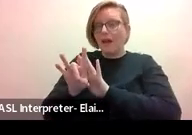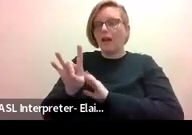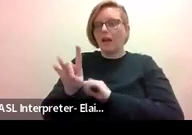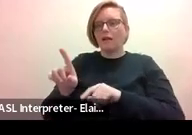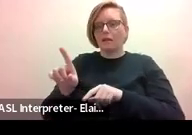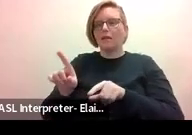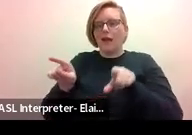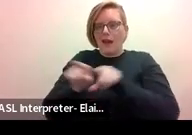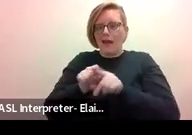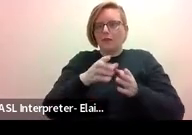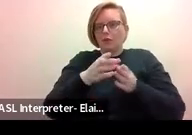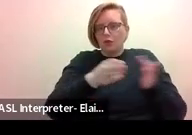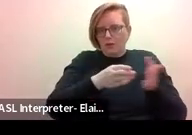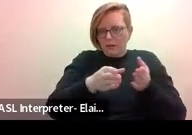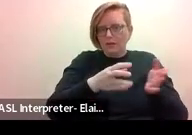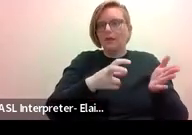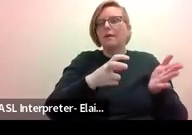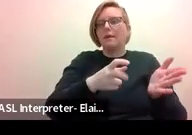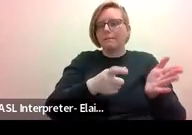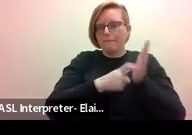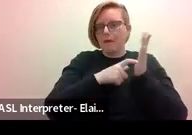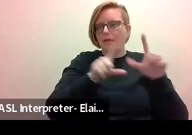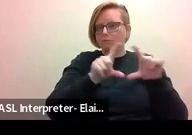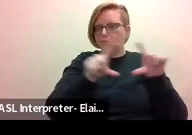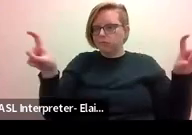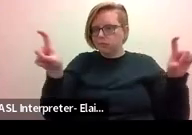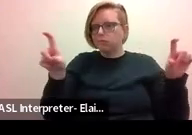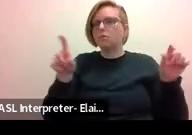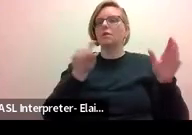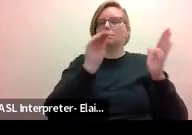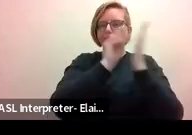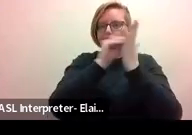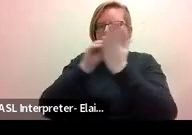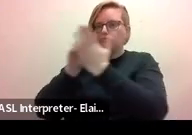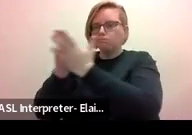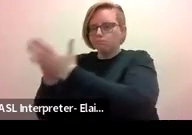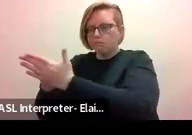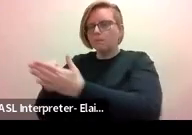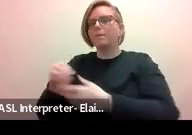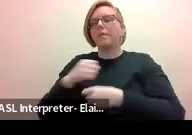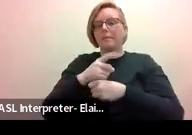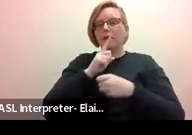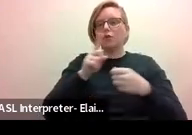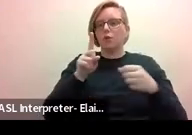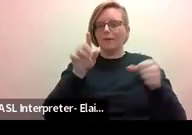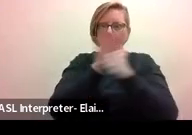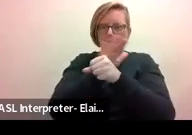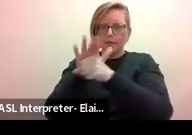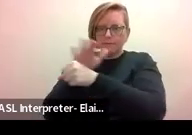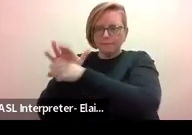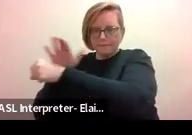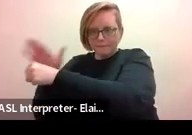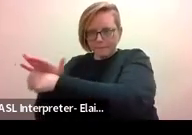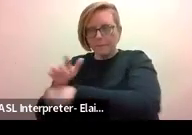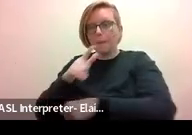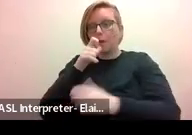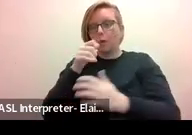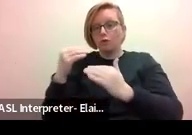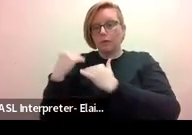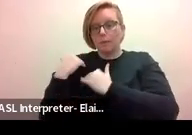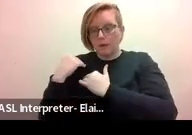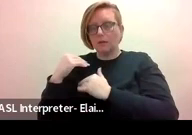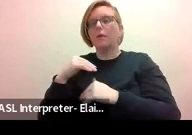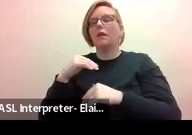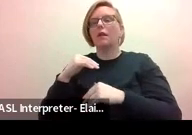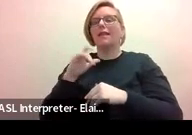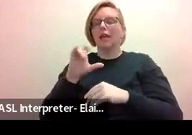grid needs to be filled entirely across the row. So make sure you're filling in the position responsible, and that should be the